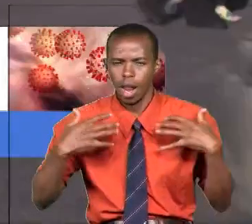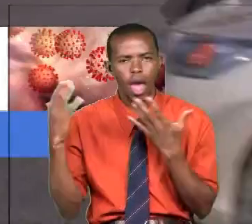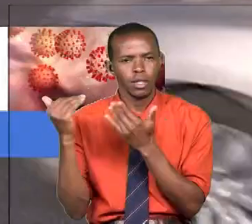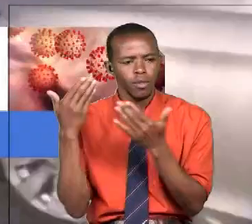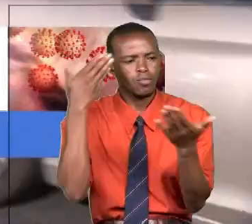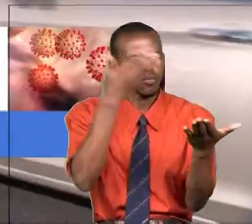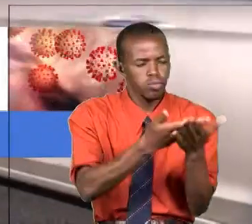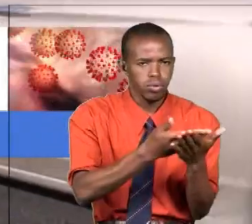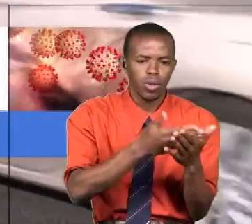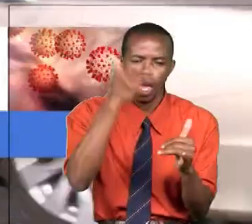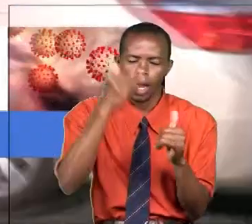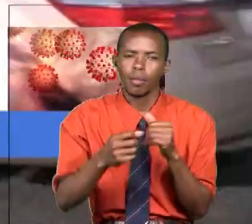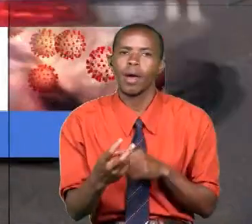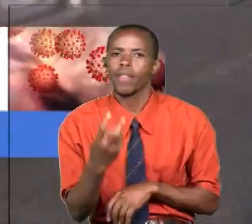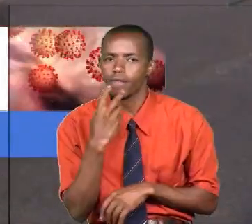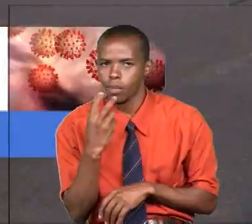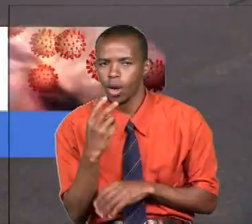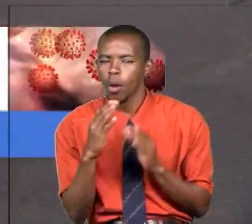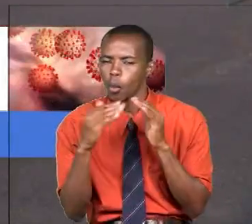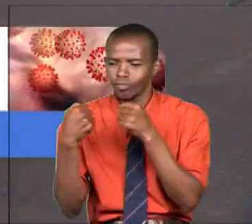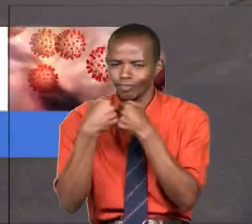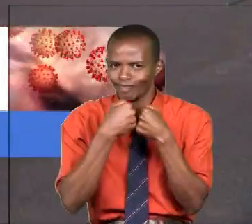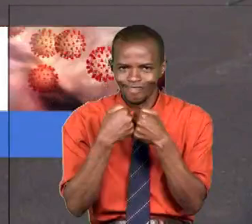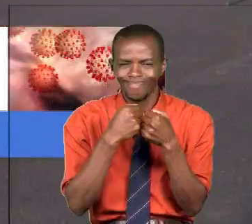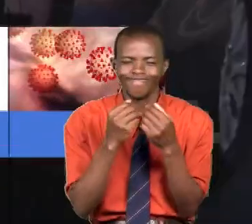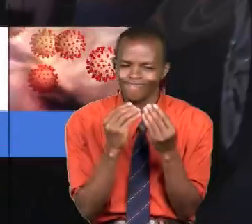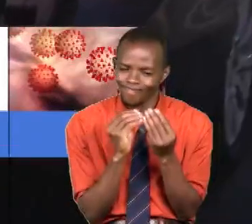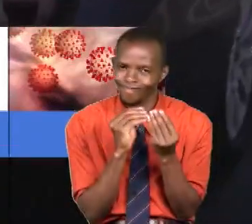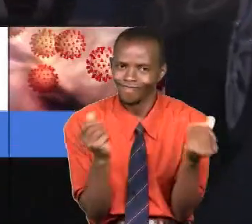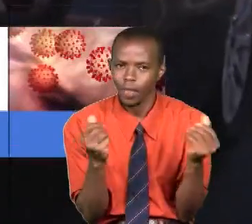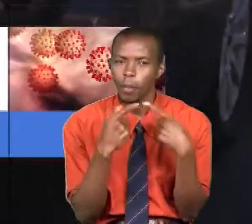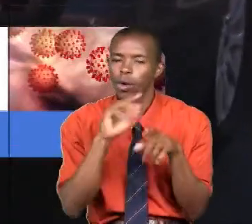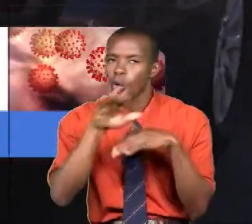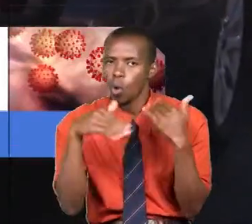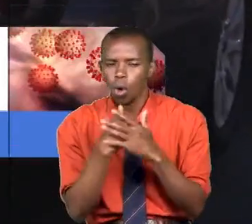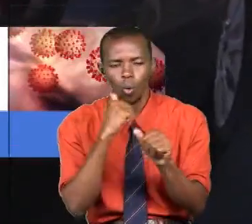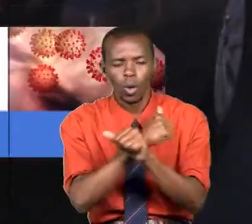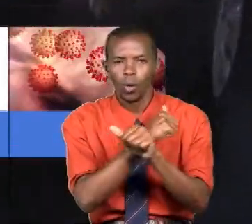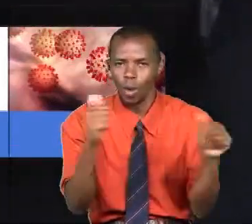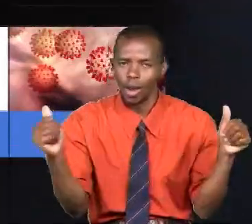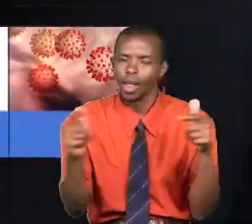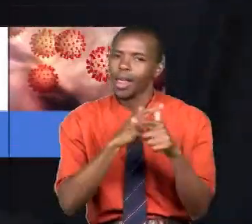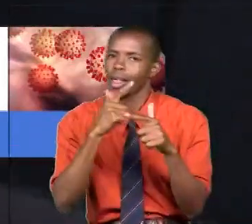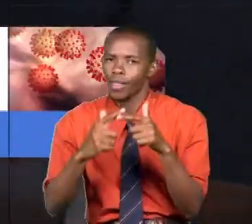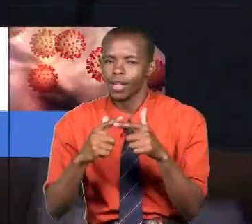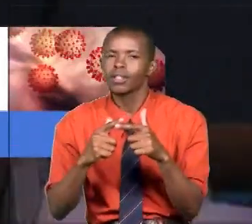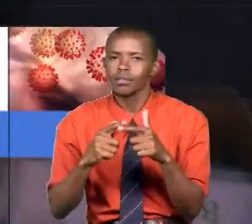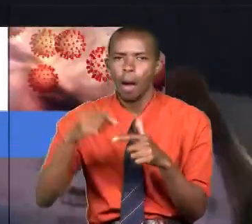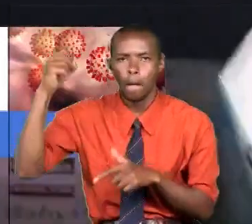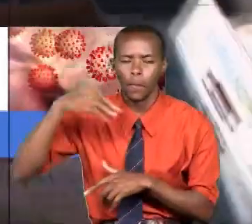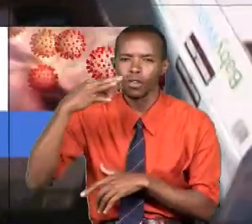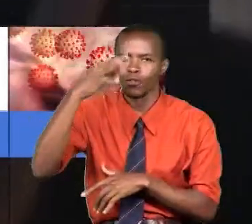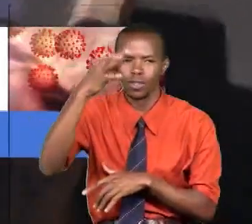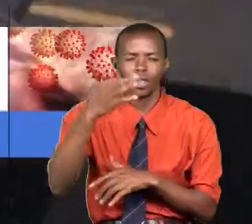by the end of February, there are more challenges to overcome. But if all goes well, then a brighter future should